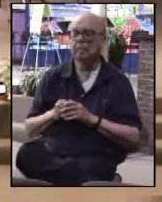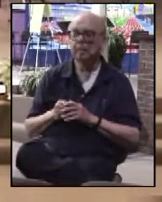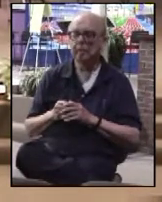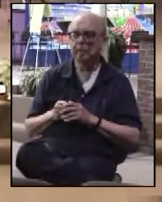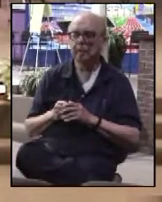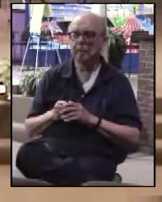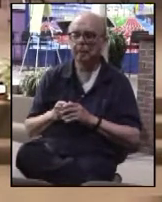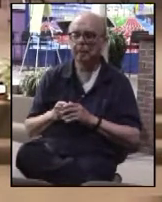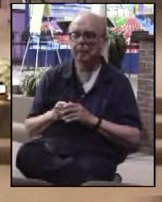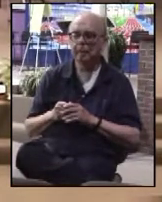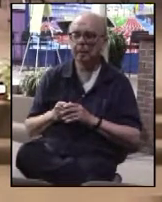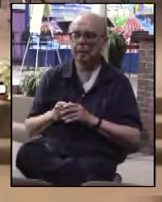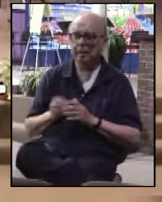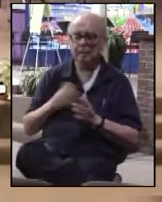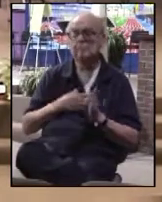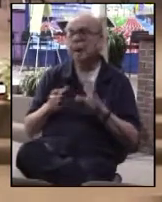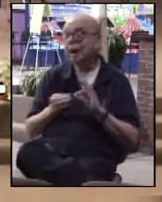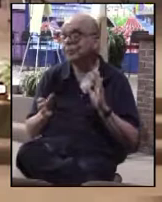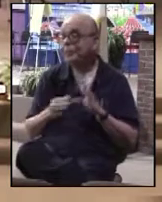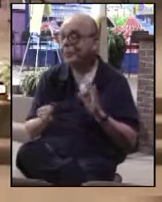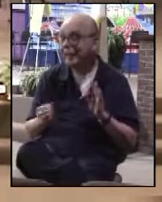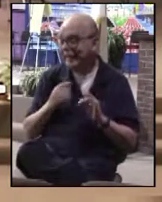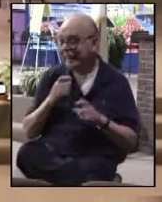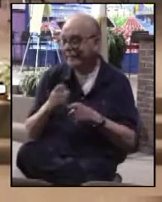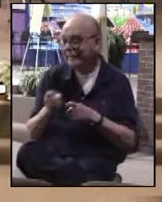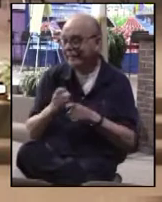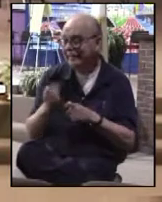yeah it was my story let me finish it